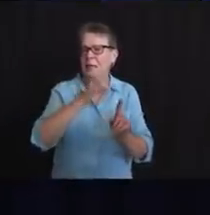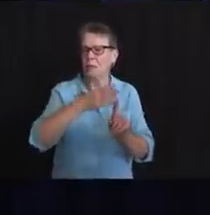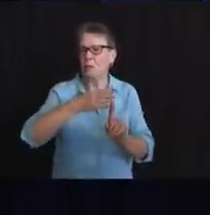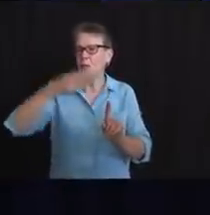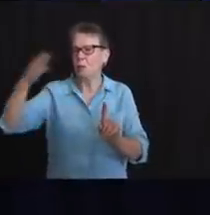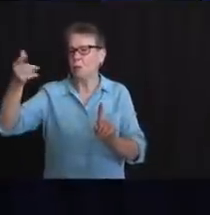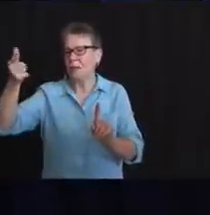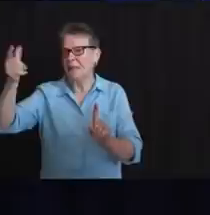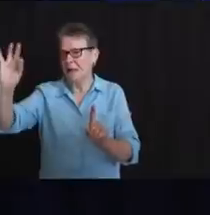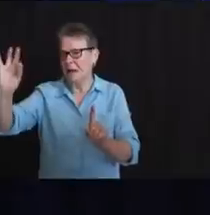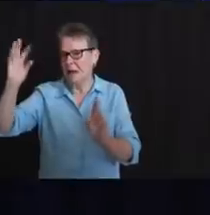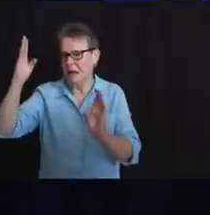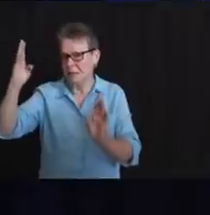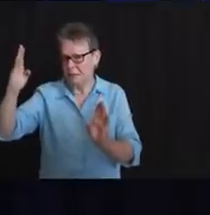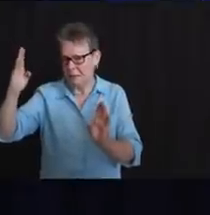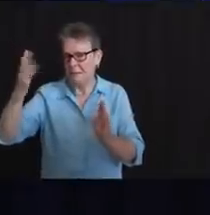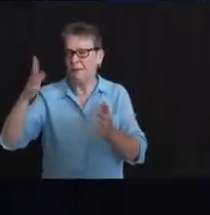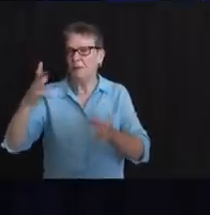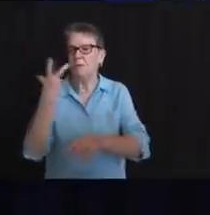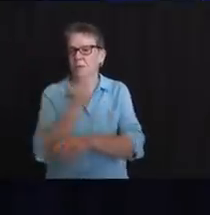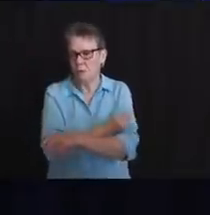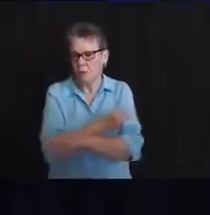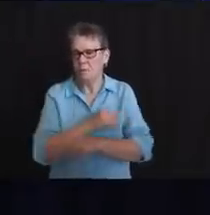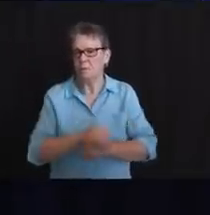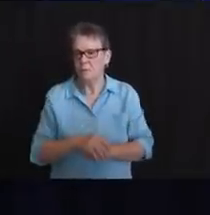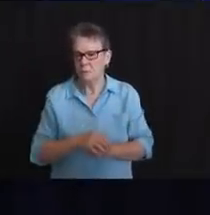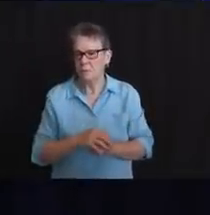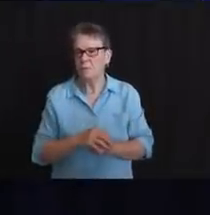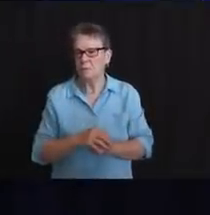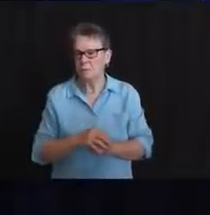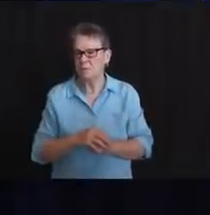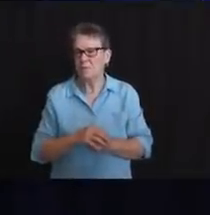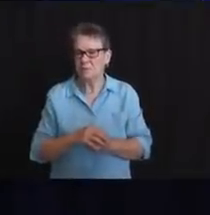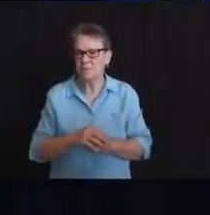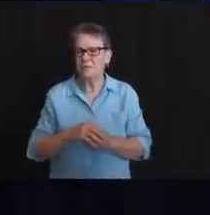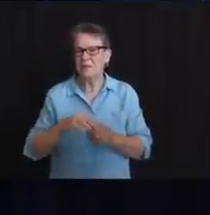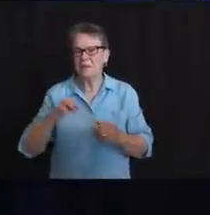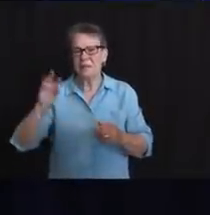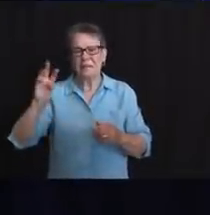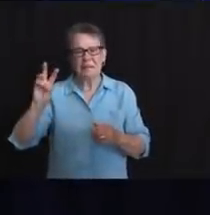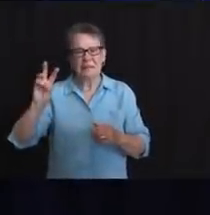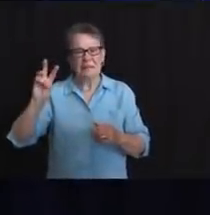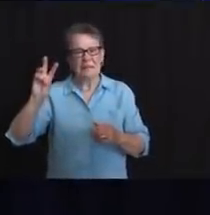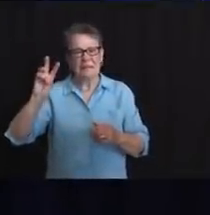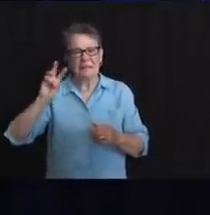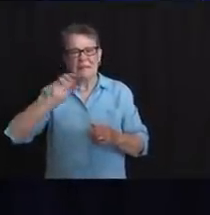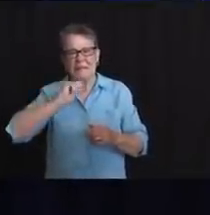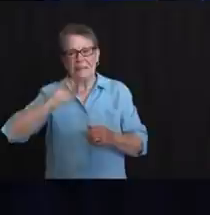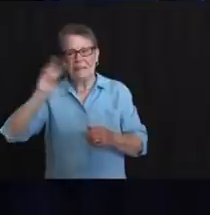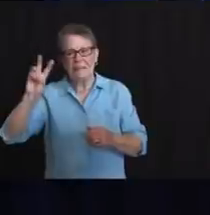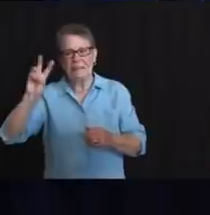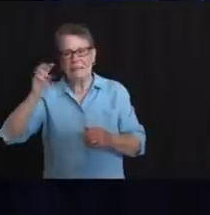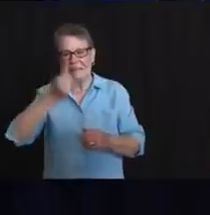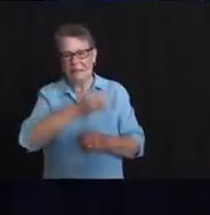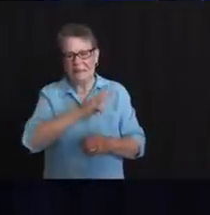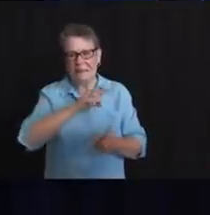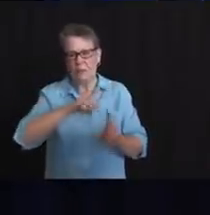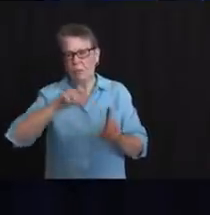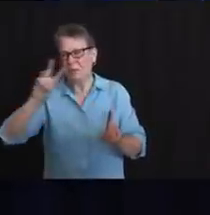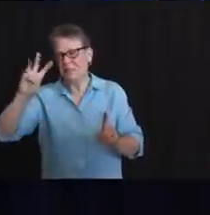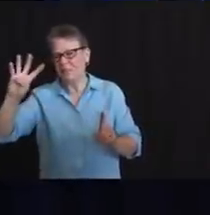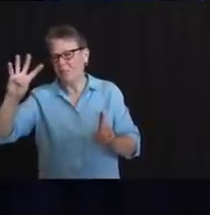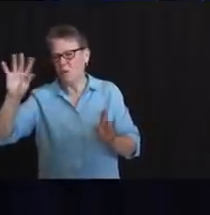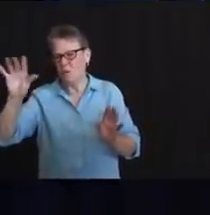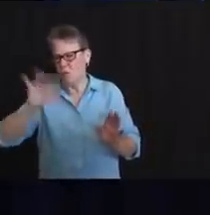those 16 and 17 have received at least one dose. And today we're reporting that 12%